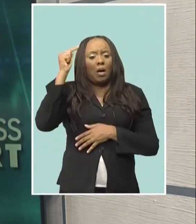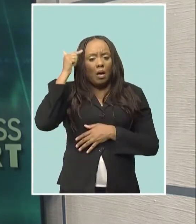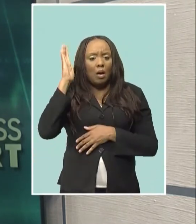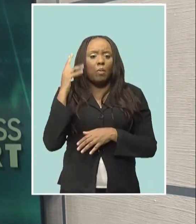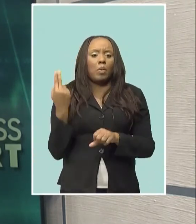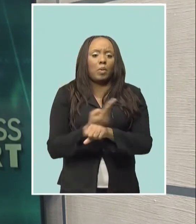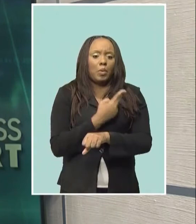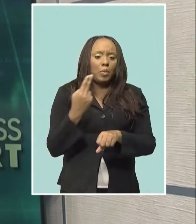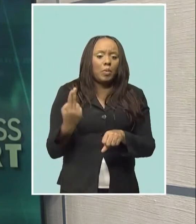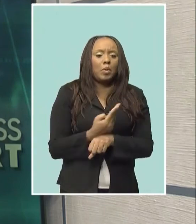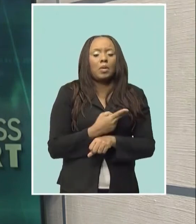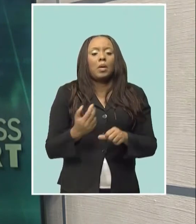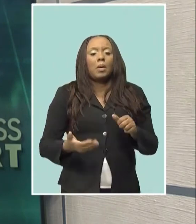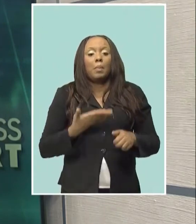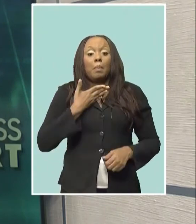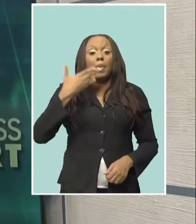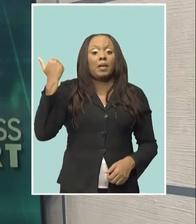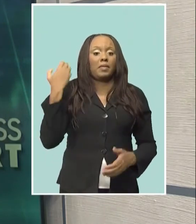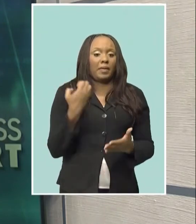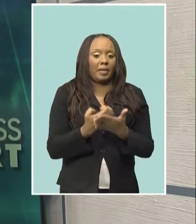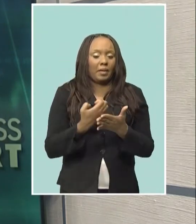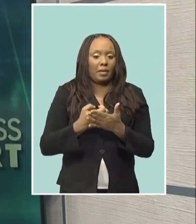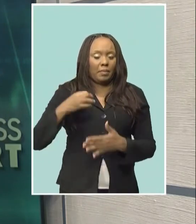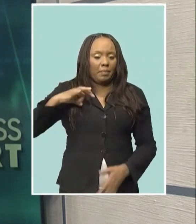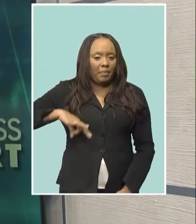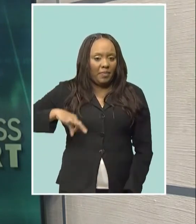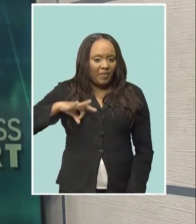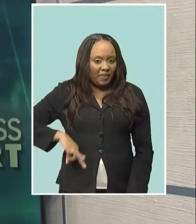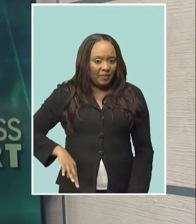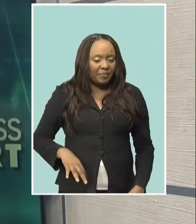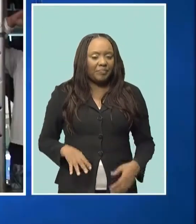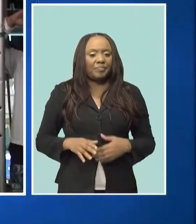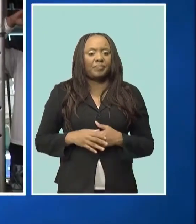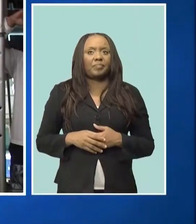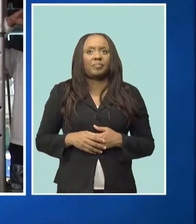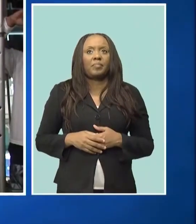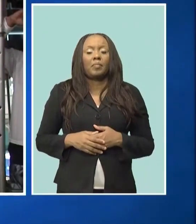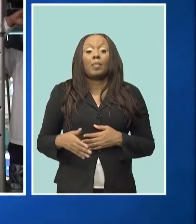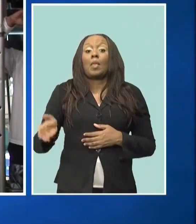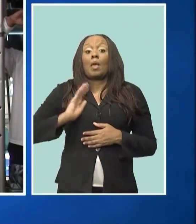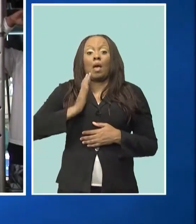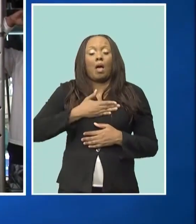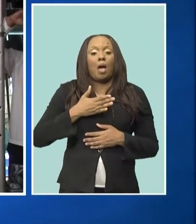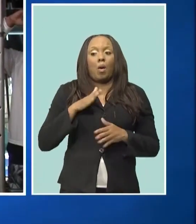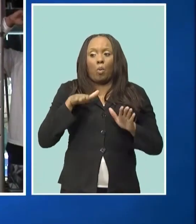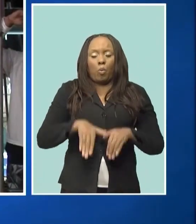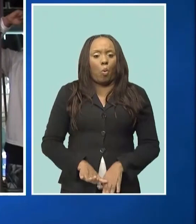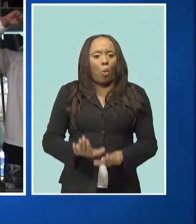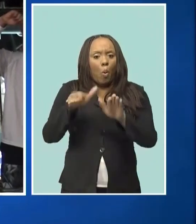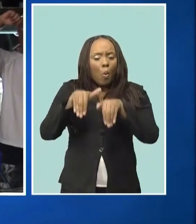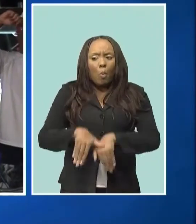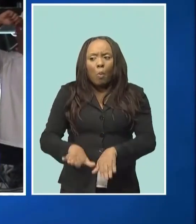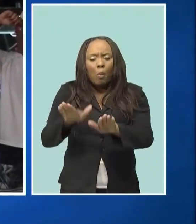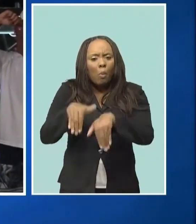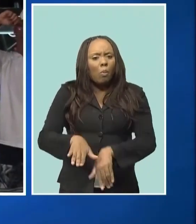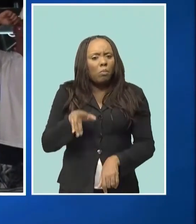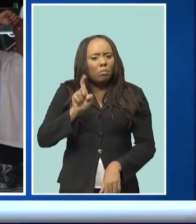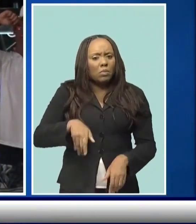good on maximizing its economic benefits. The ocean must allow us to